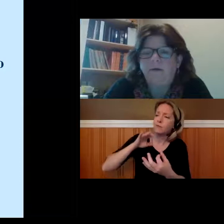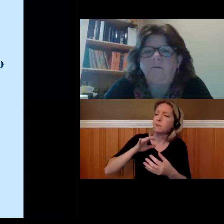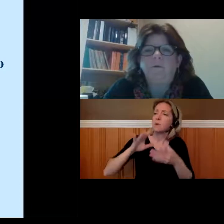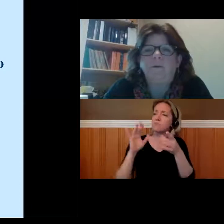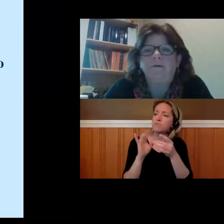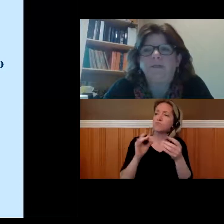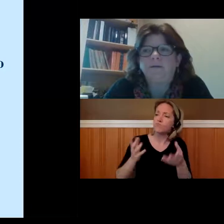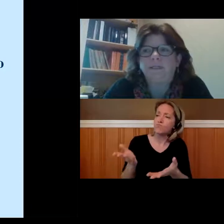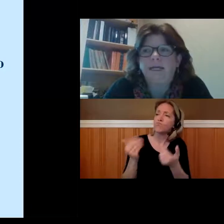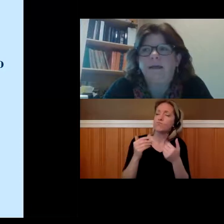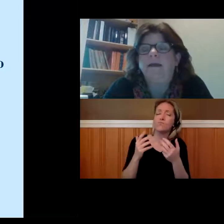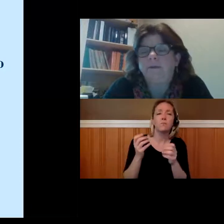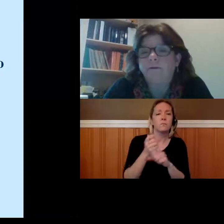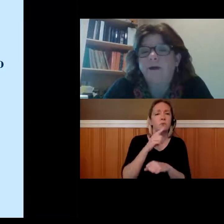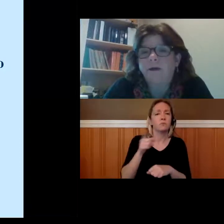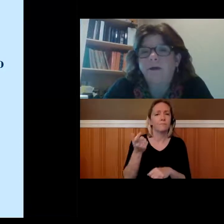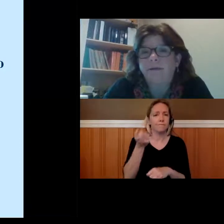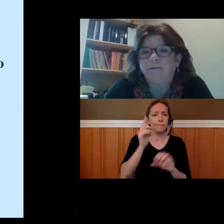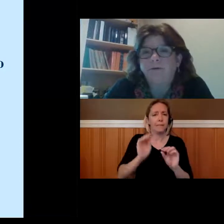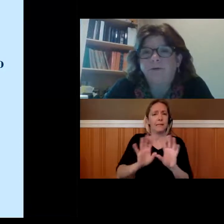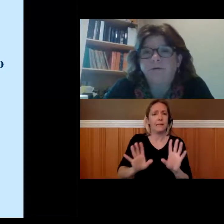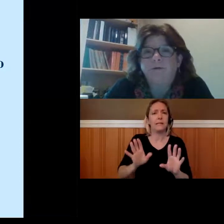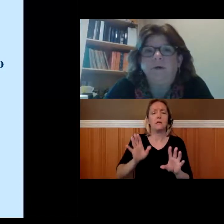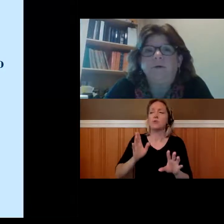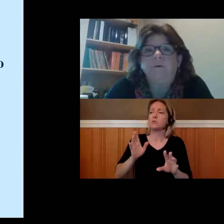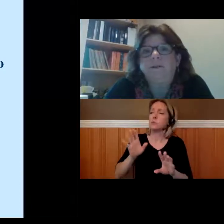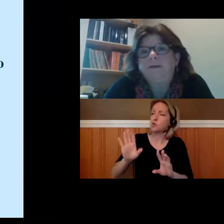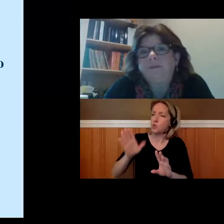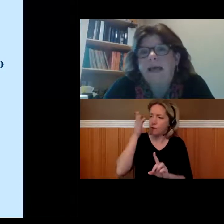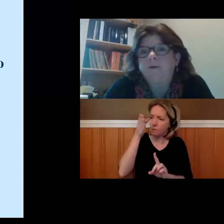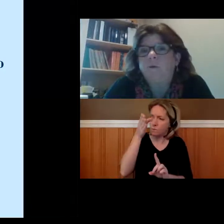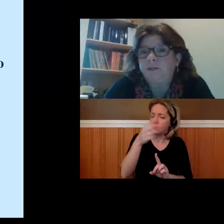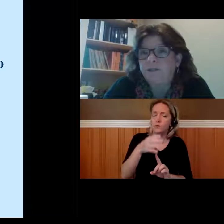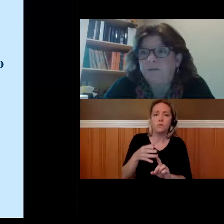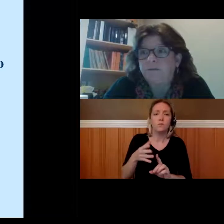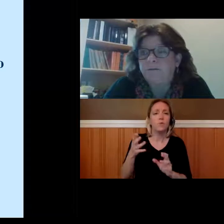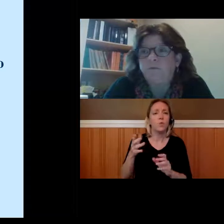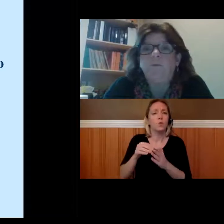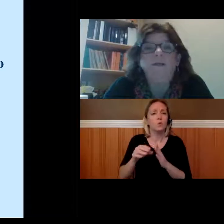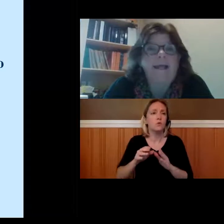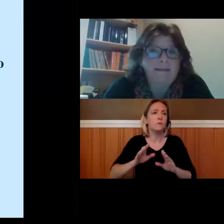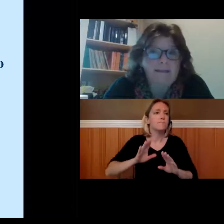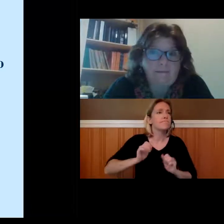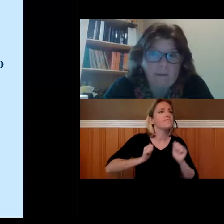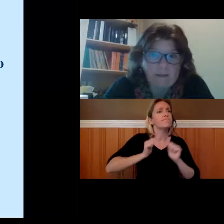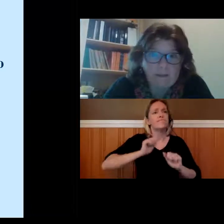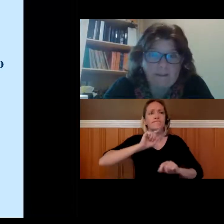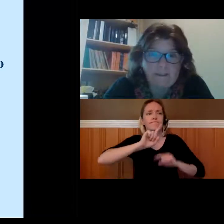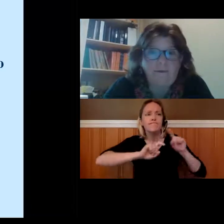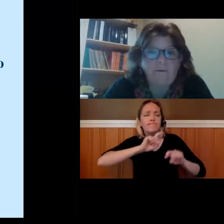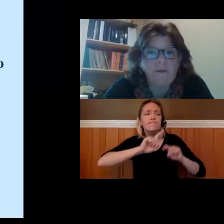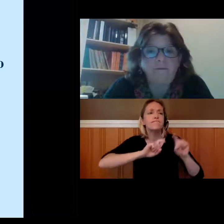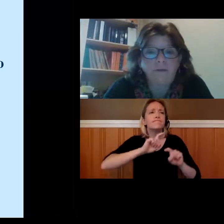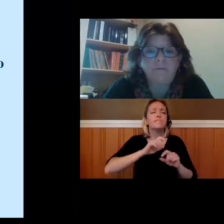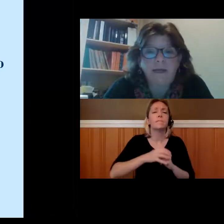want them to understand that we're talking about their future. We want them to ask questions. We want to ask them questions, and we want them to